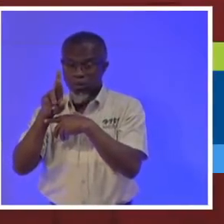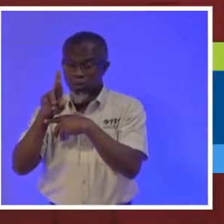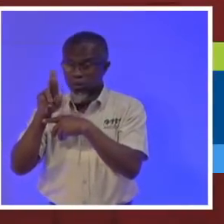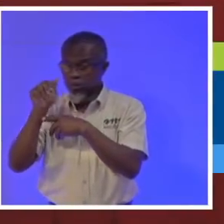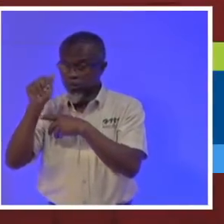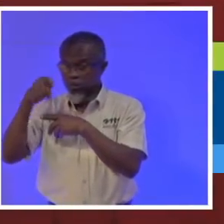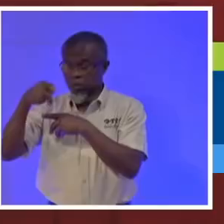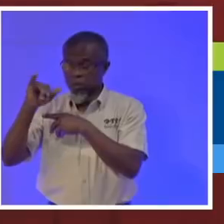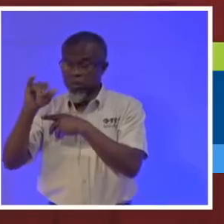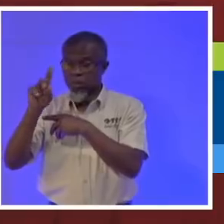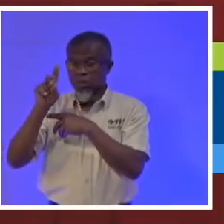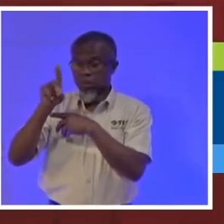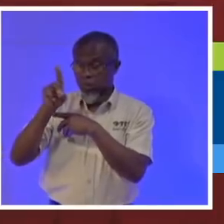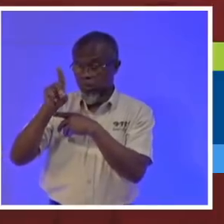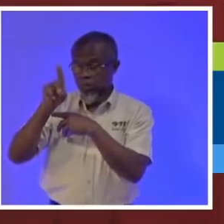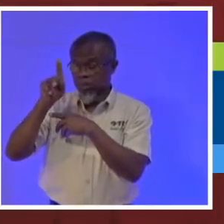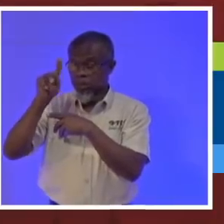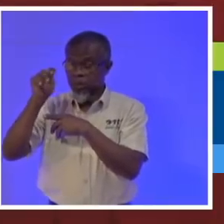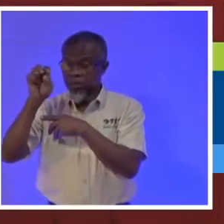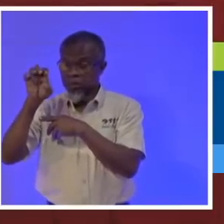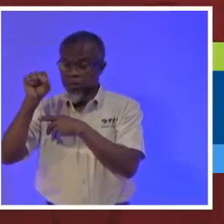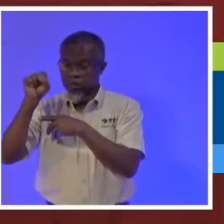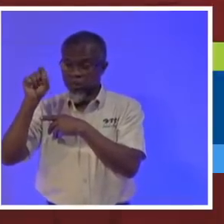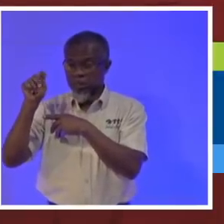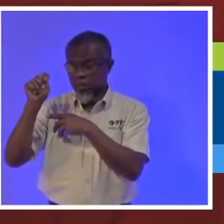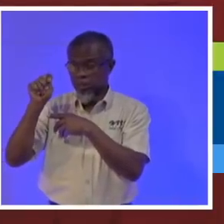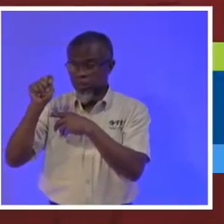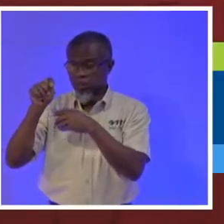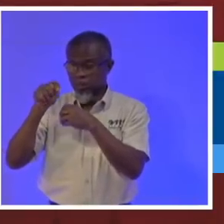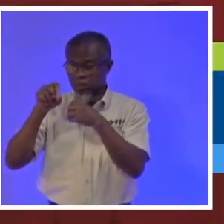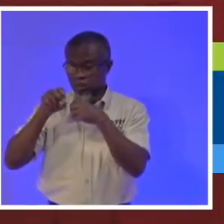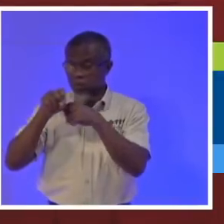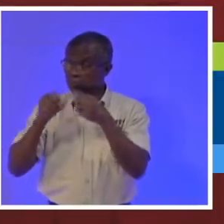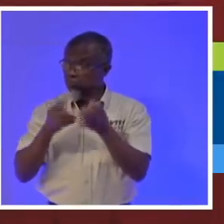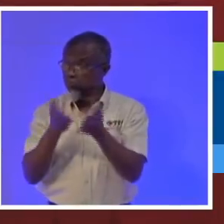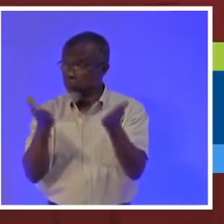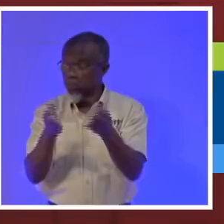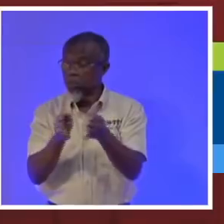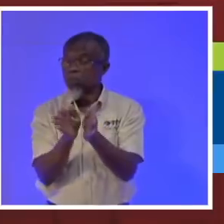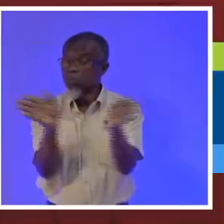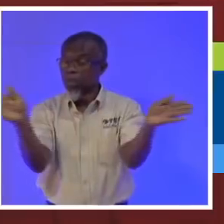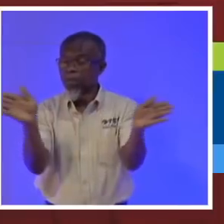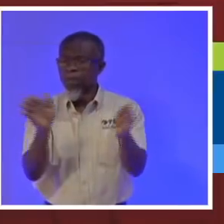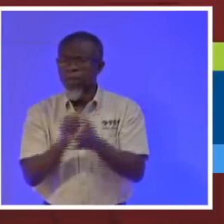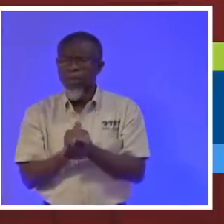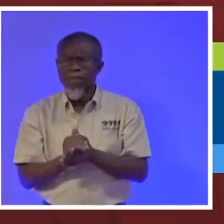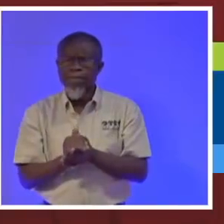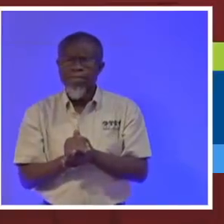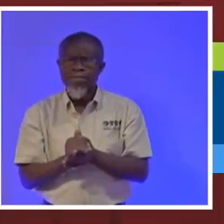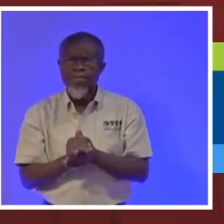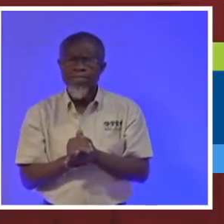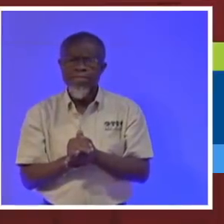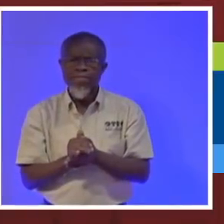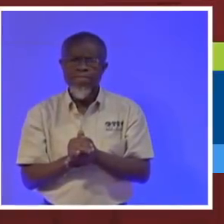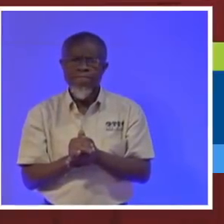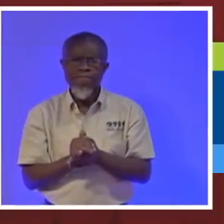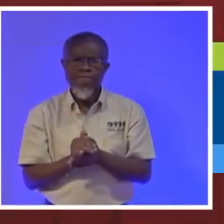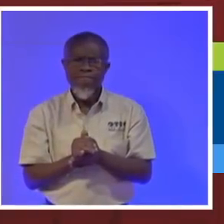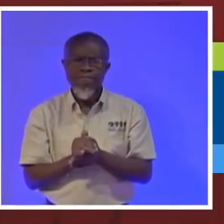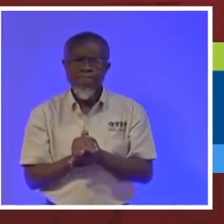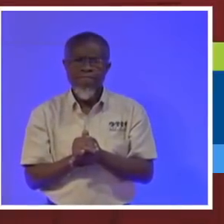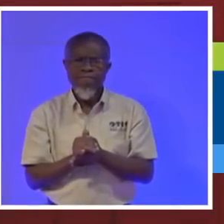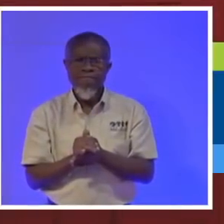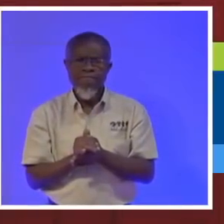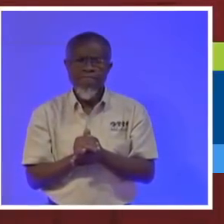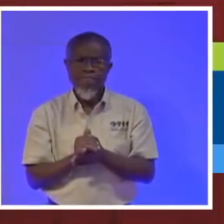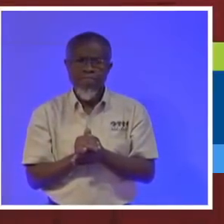for approvals. So my question is, were approvals for this sale given by the Food and Drugs Division in less than a week?